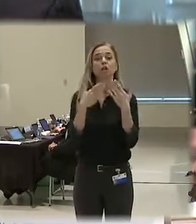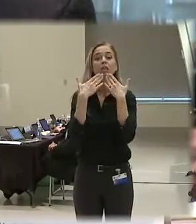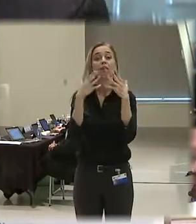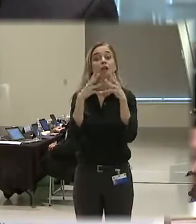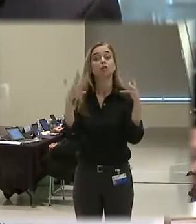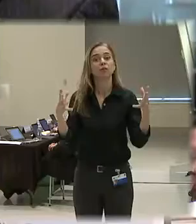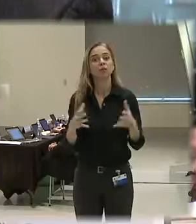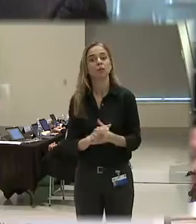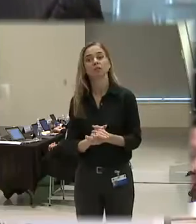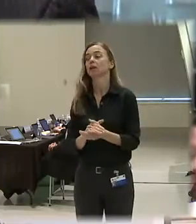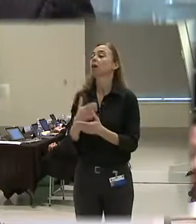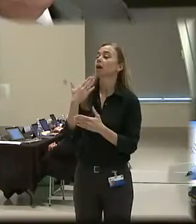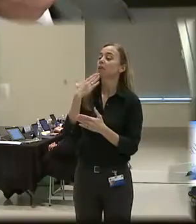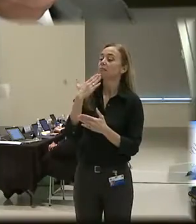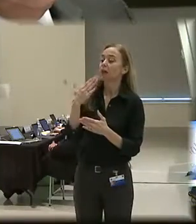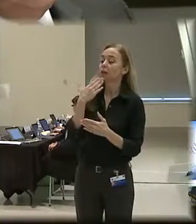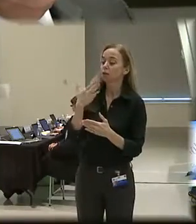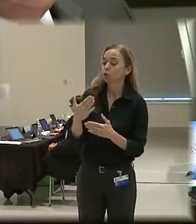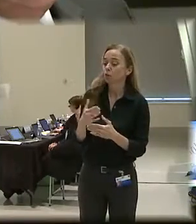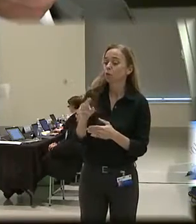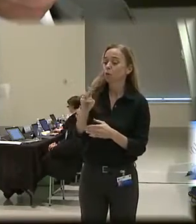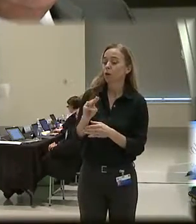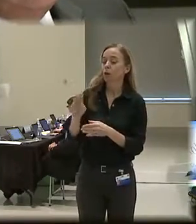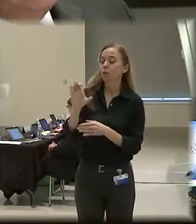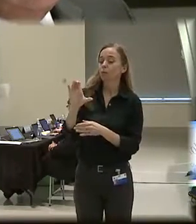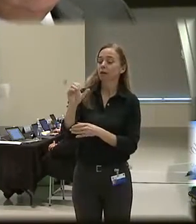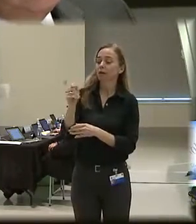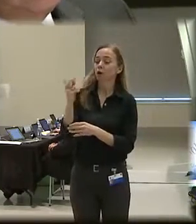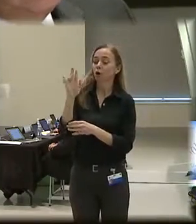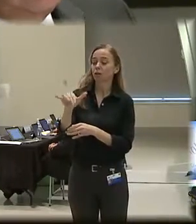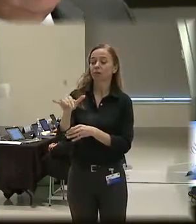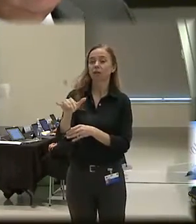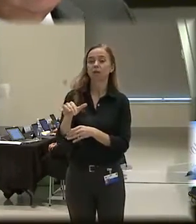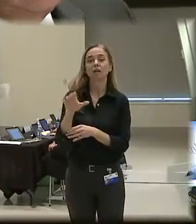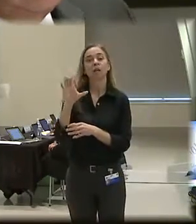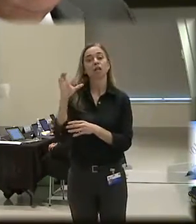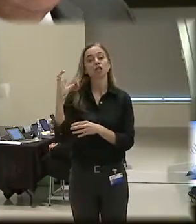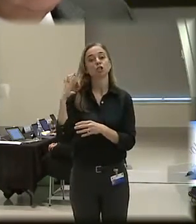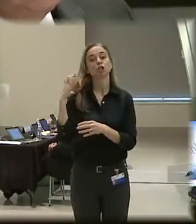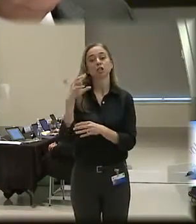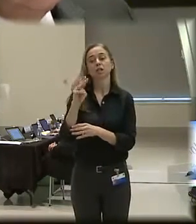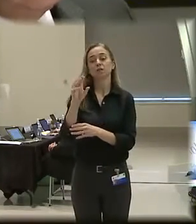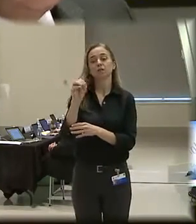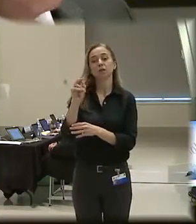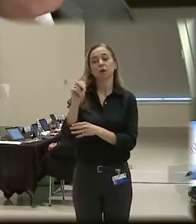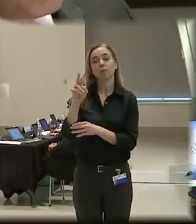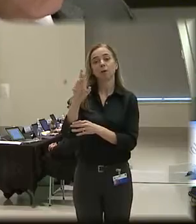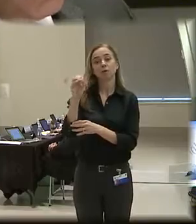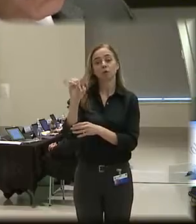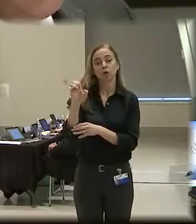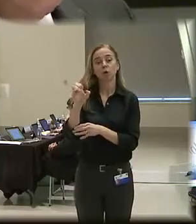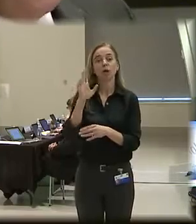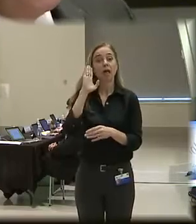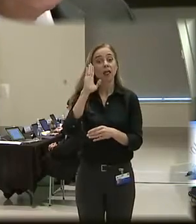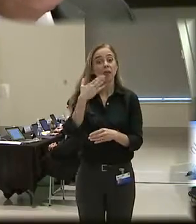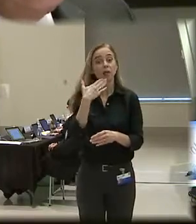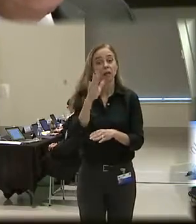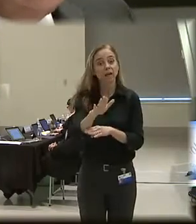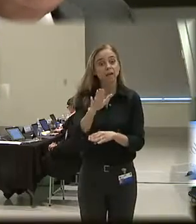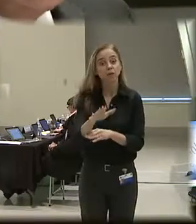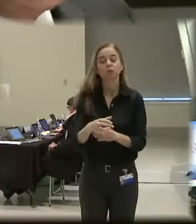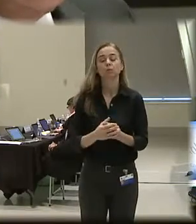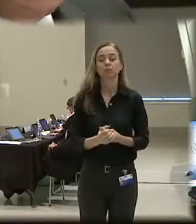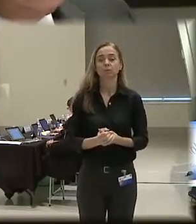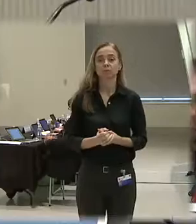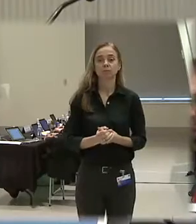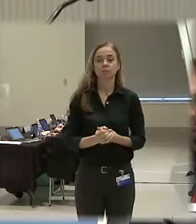much. Thank you, Superintendent McCarthy. Chief Monroe. Good afternoon, everyone. As stated,